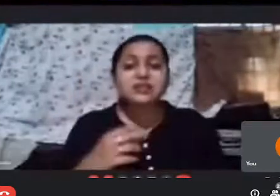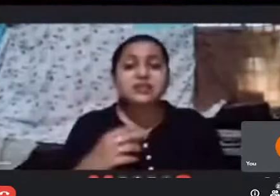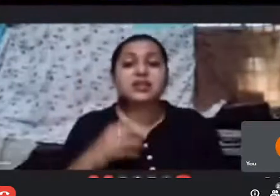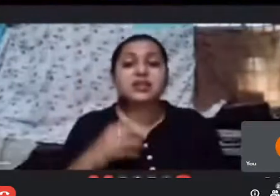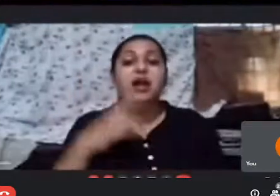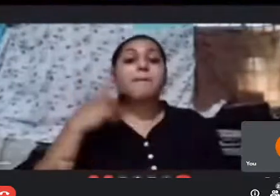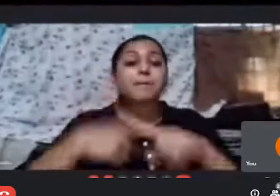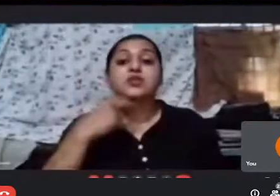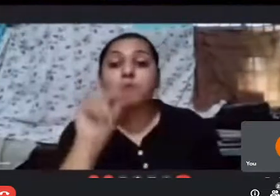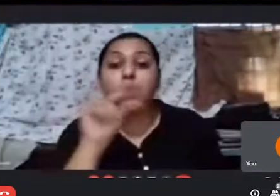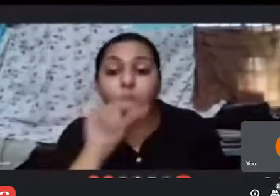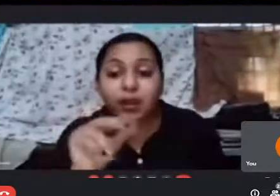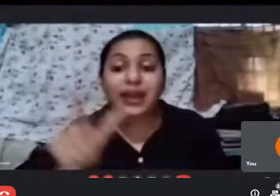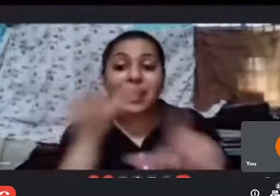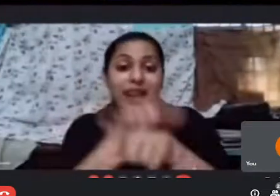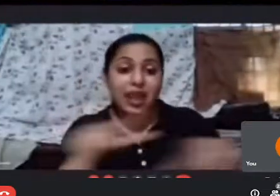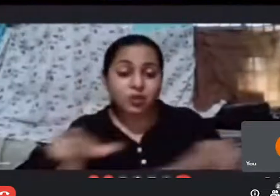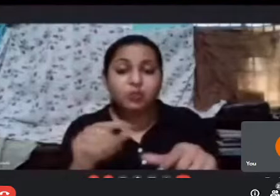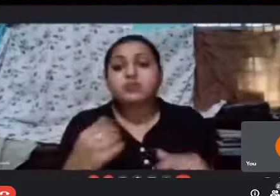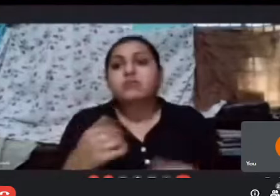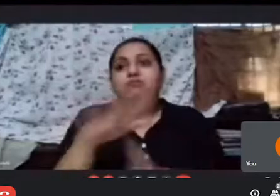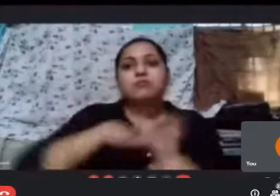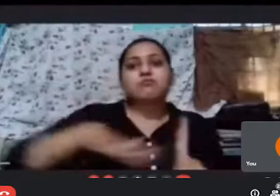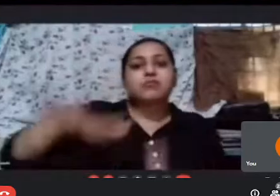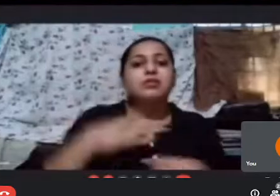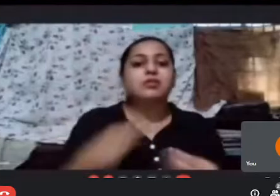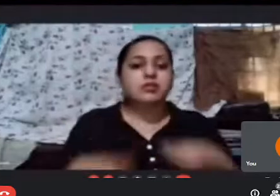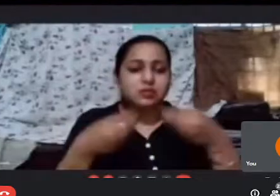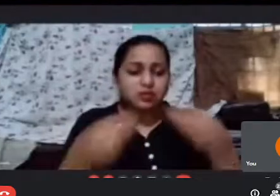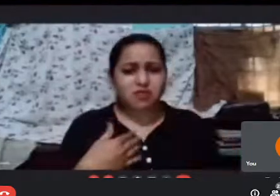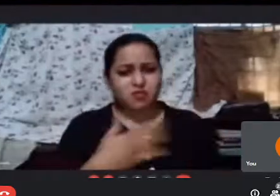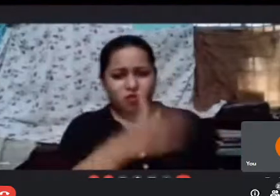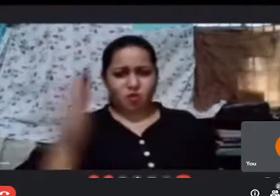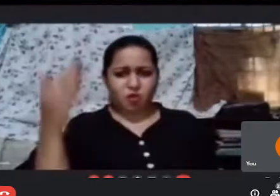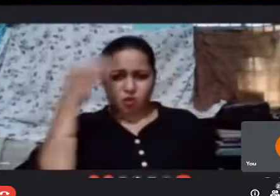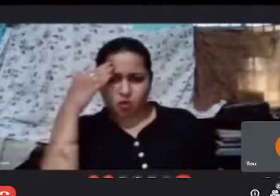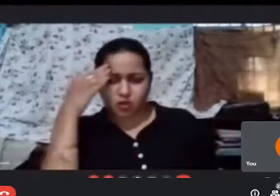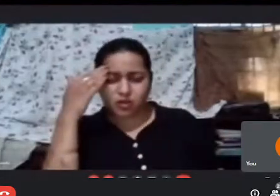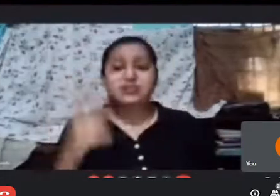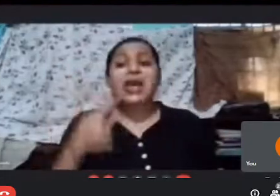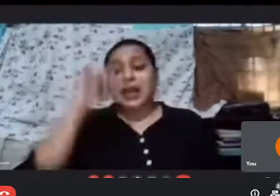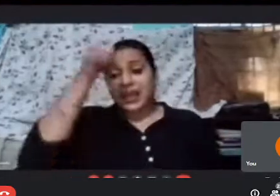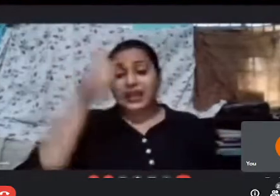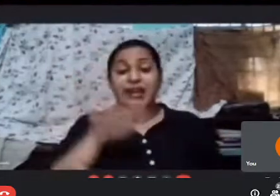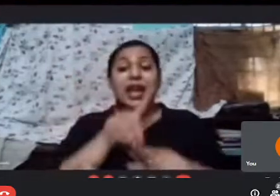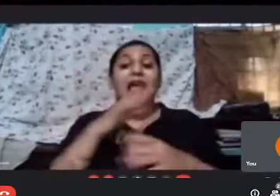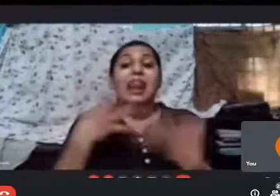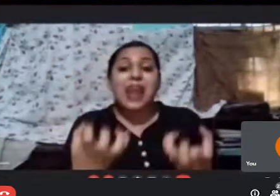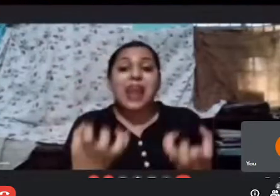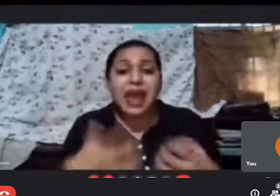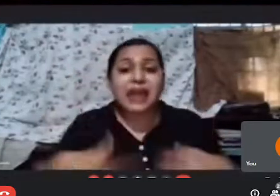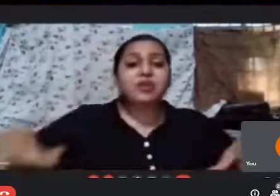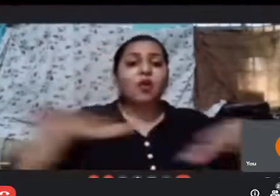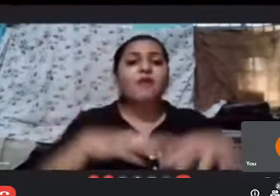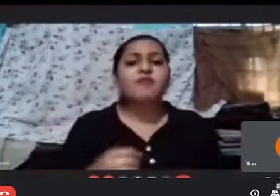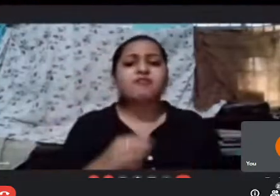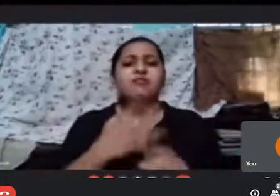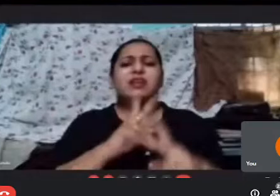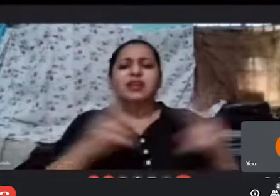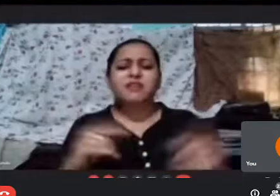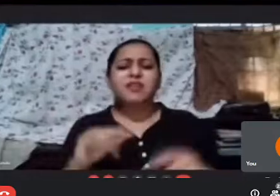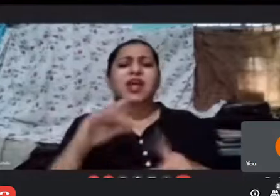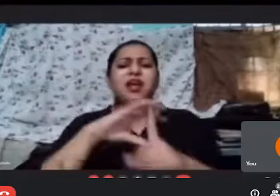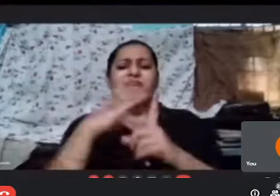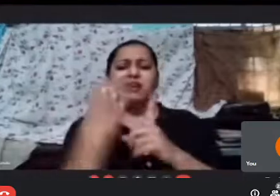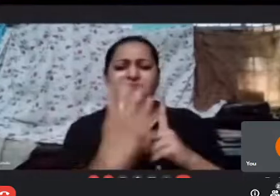together. As we know, India is a land of languages, and Indian linguistic tradition is recognized across